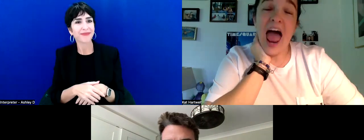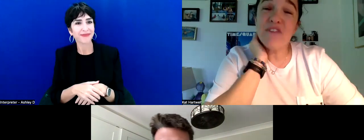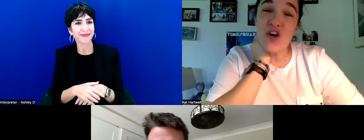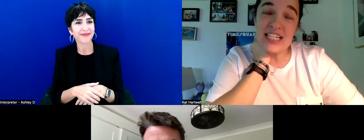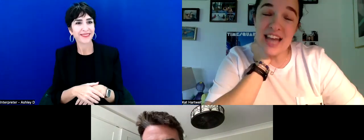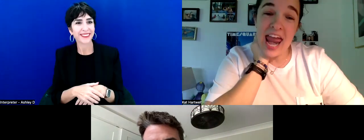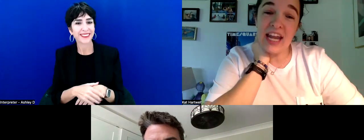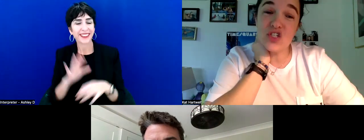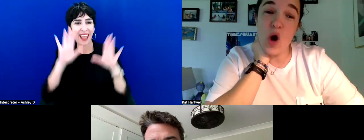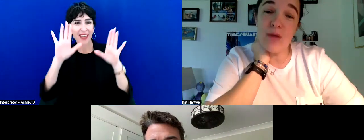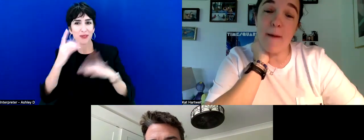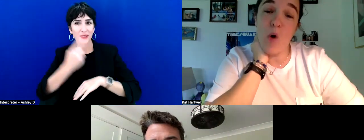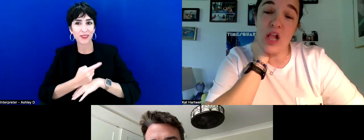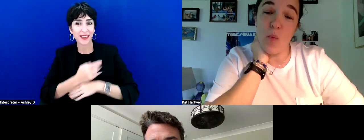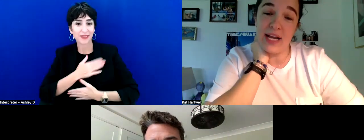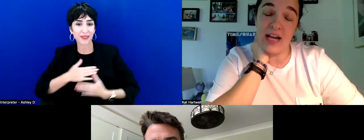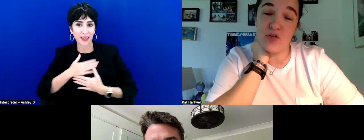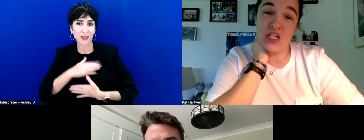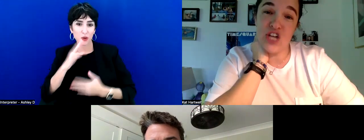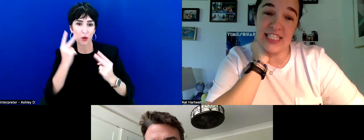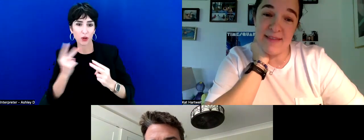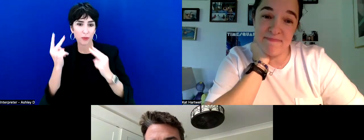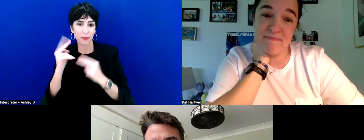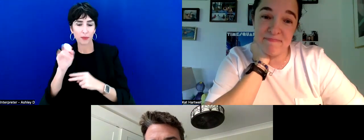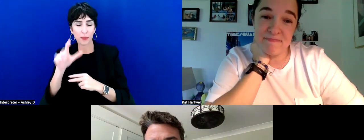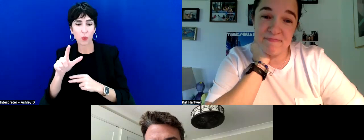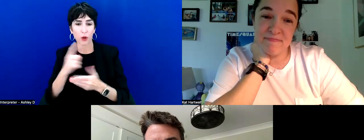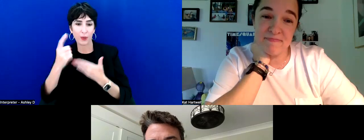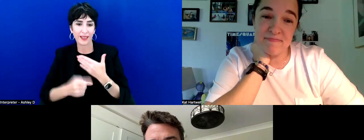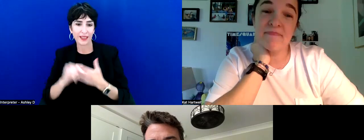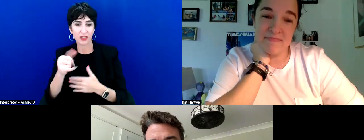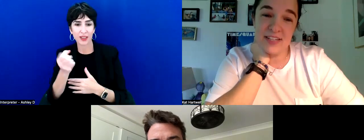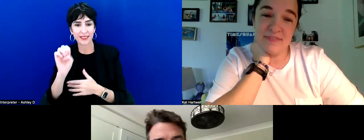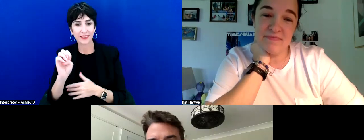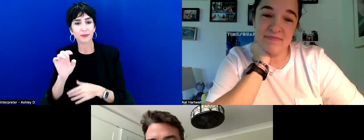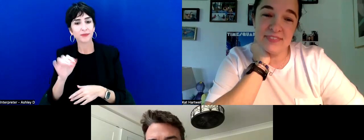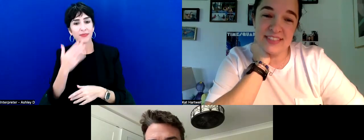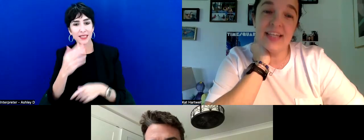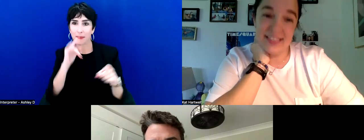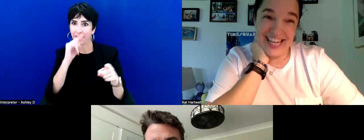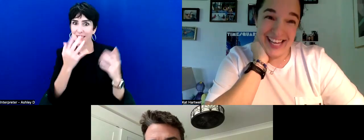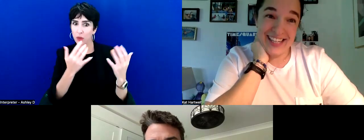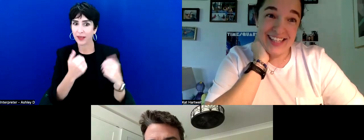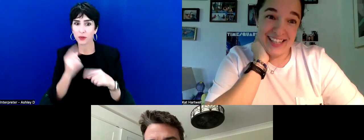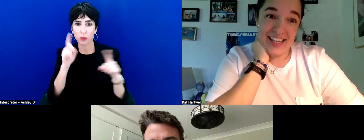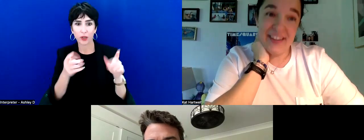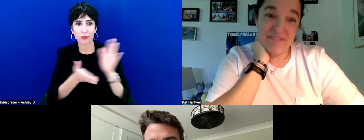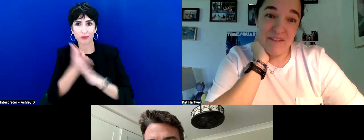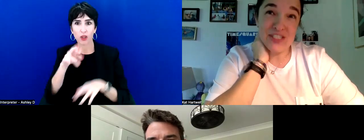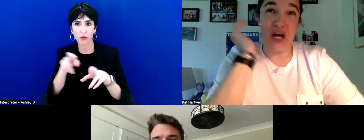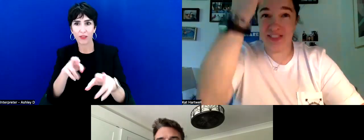Yeah. Have a great day and enjoy the Memorial Weekend, Jesse. Thank you. Yeah, my kids are waiting. We're gonna hit the river right